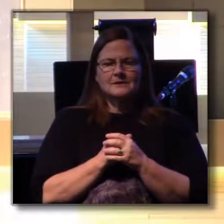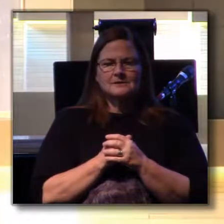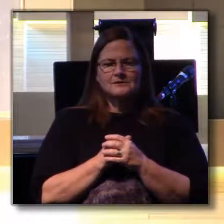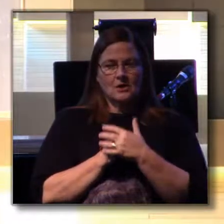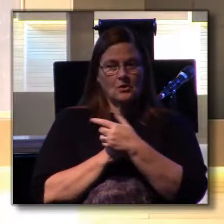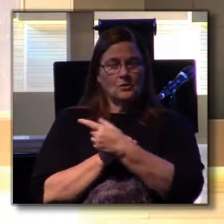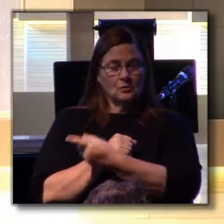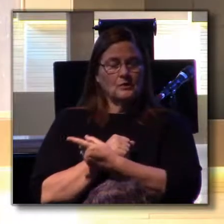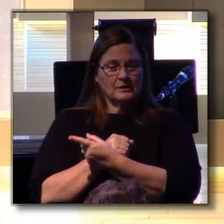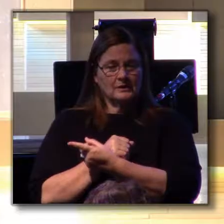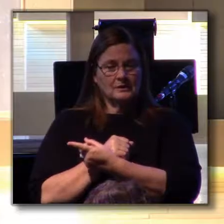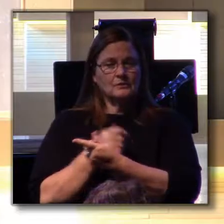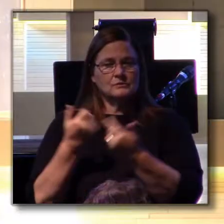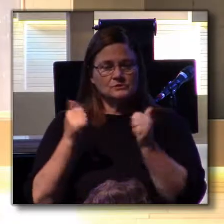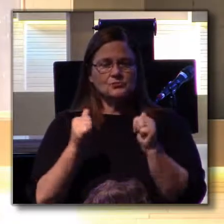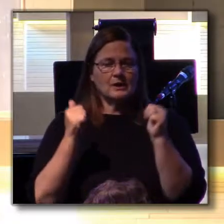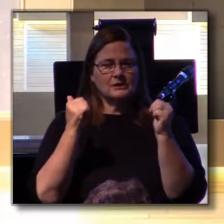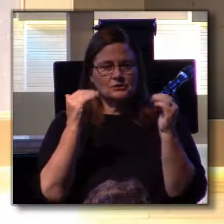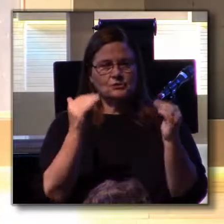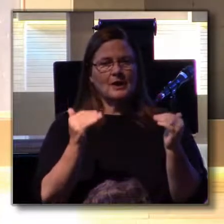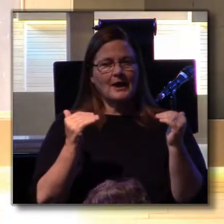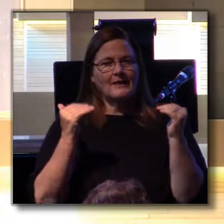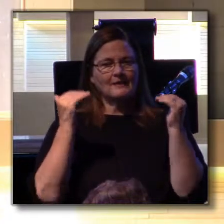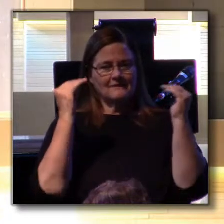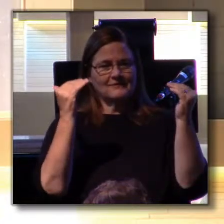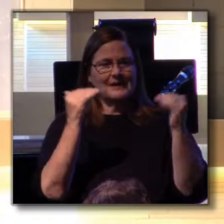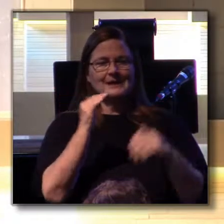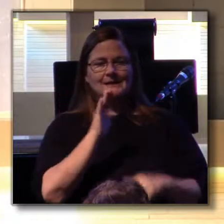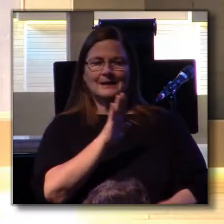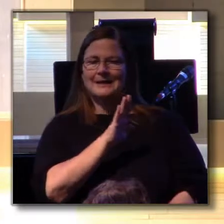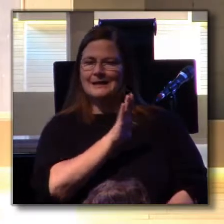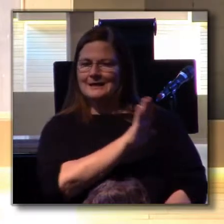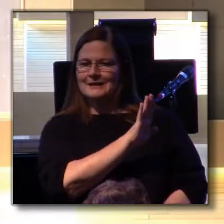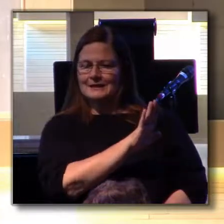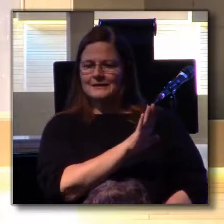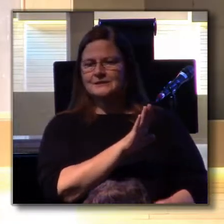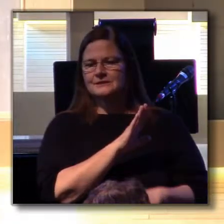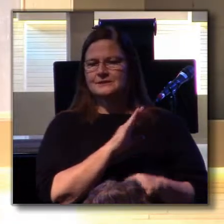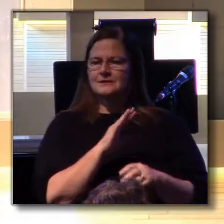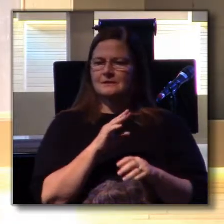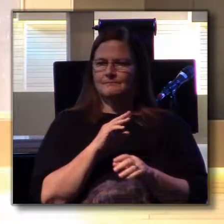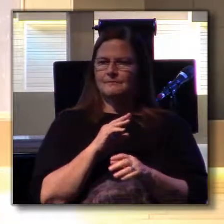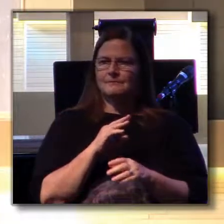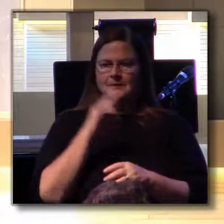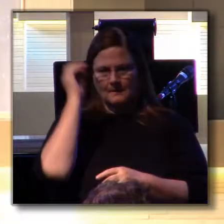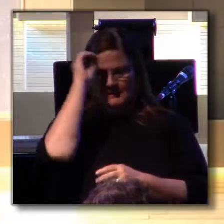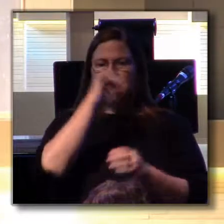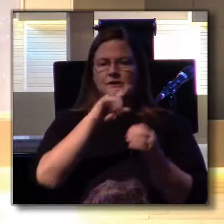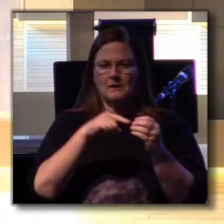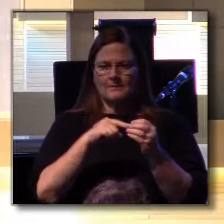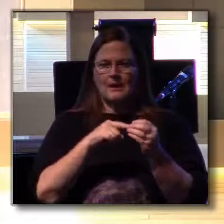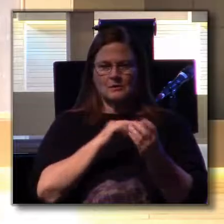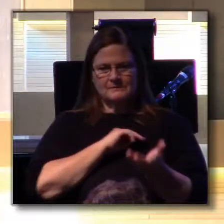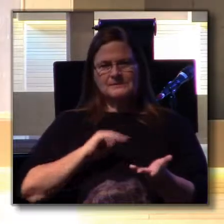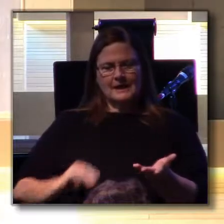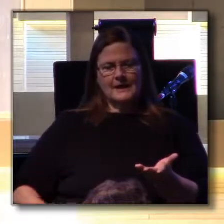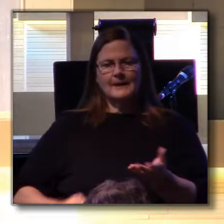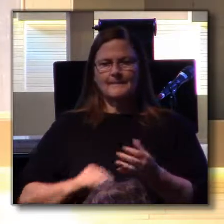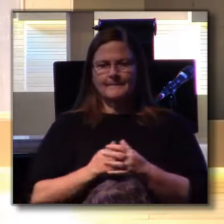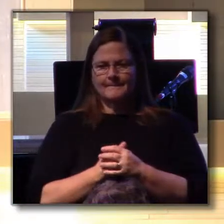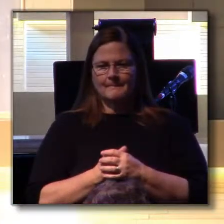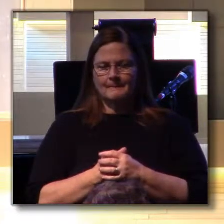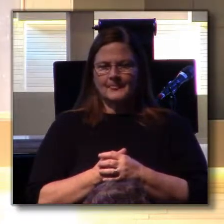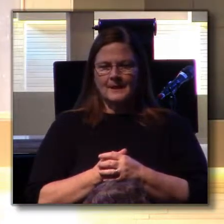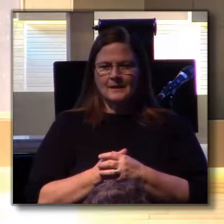to elevate his view of Messiah. He was really trying to express the high view that he had of Messiah, and yet